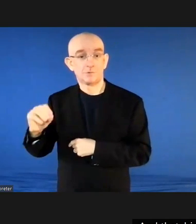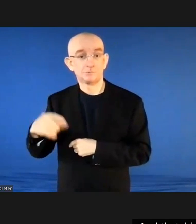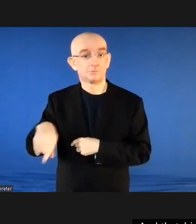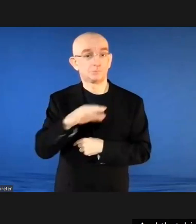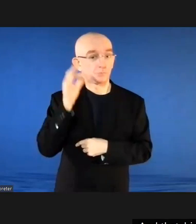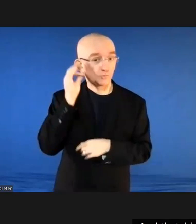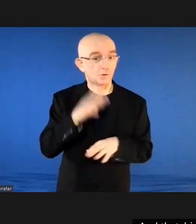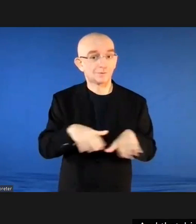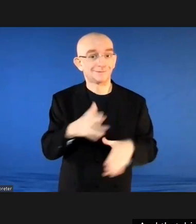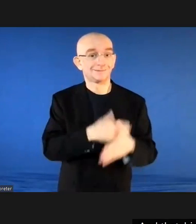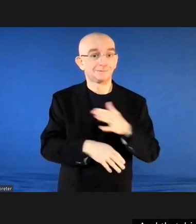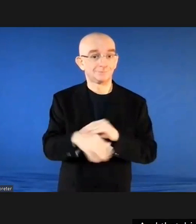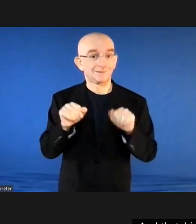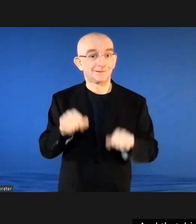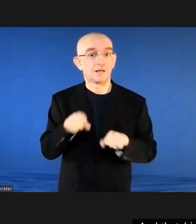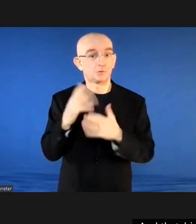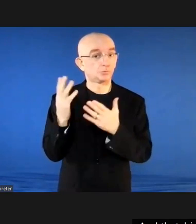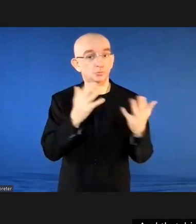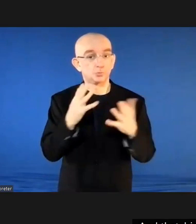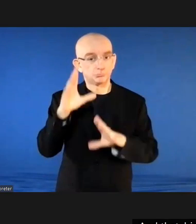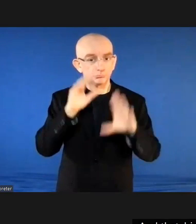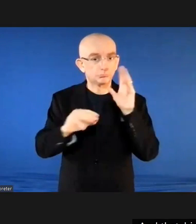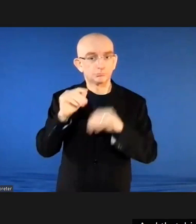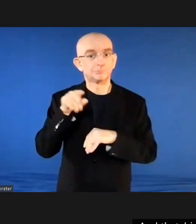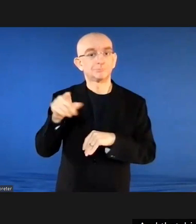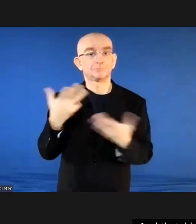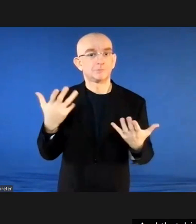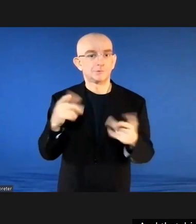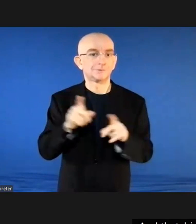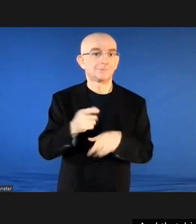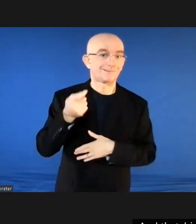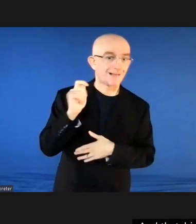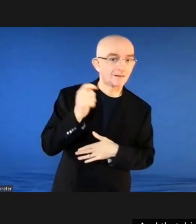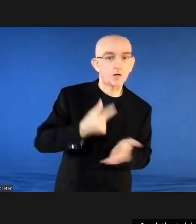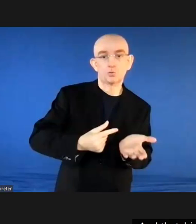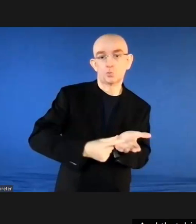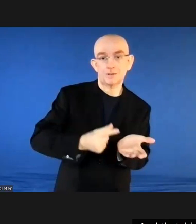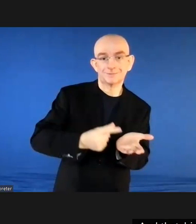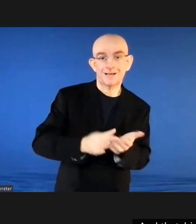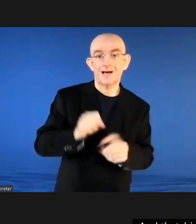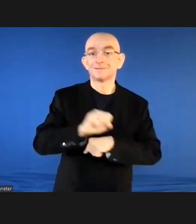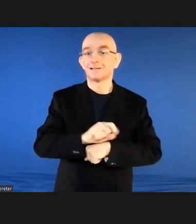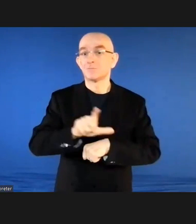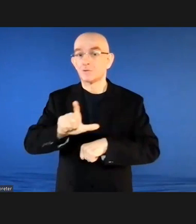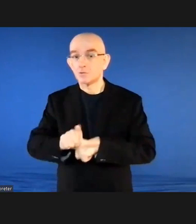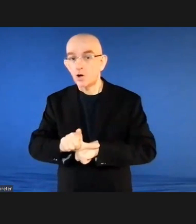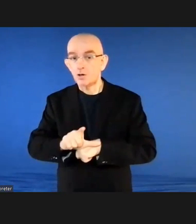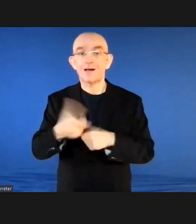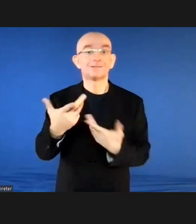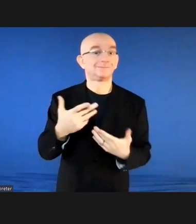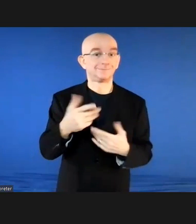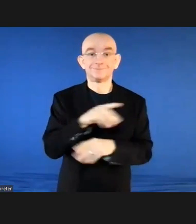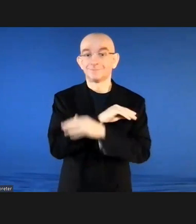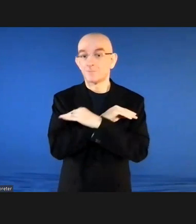and Zimbabwe. And just as one example, in Kenya, we're supporting Leonard Cheshire to work